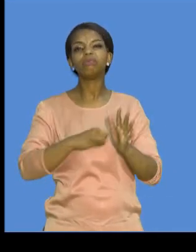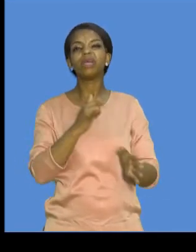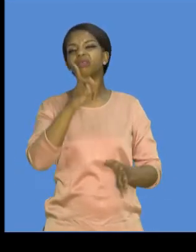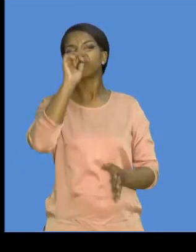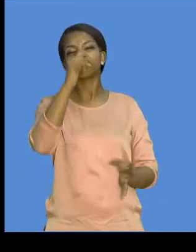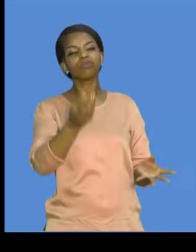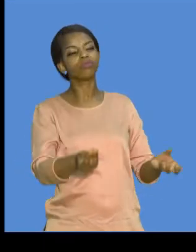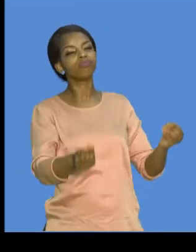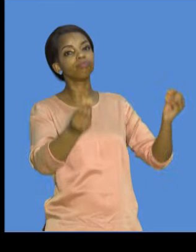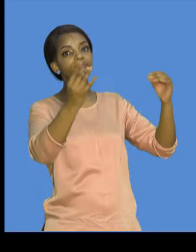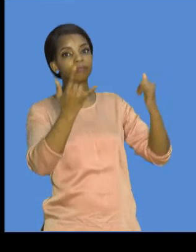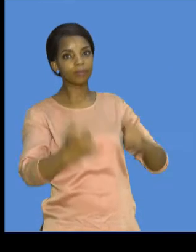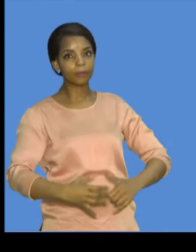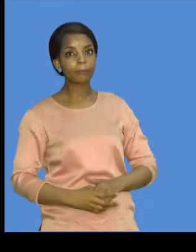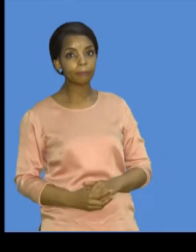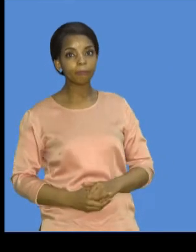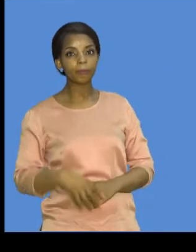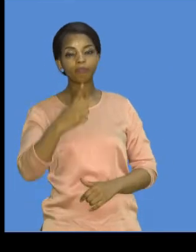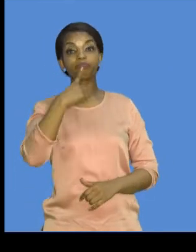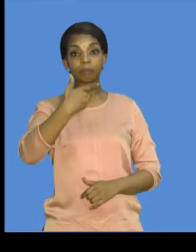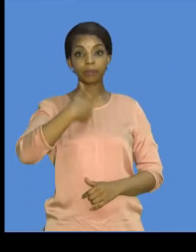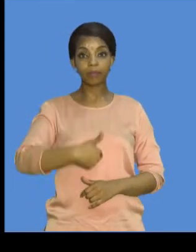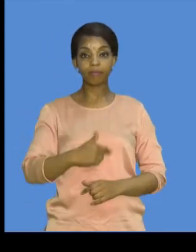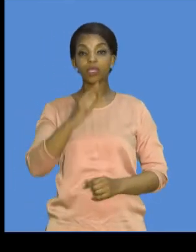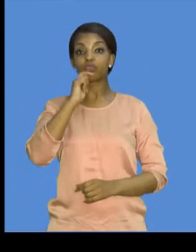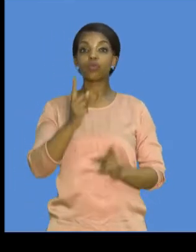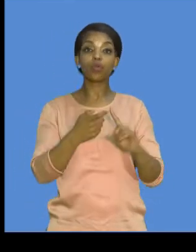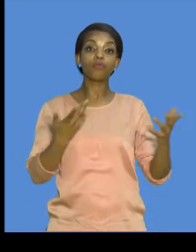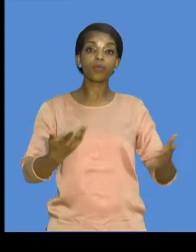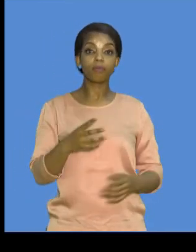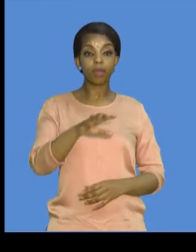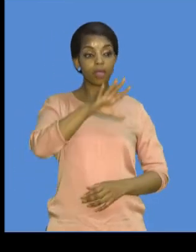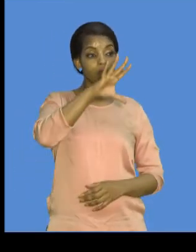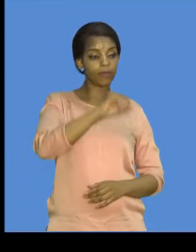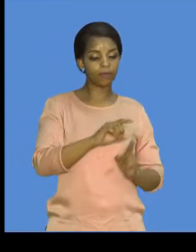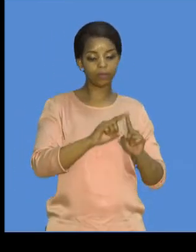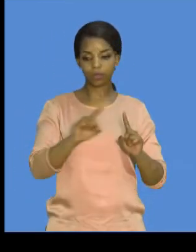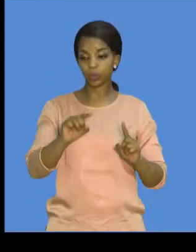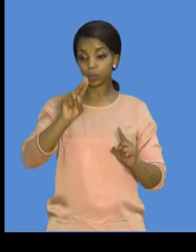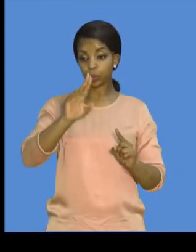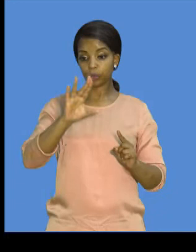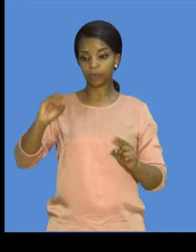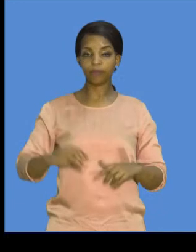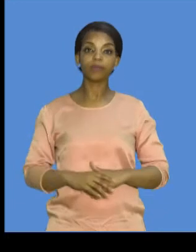say, if now from 50 to 250, you look at what is happening here. When you get to 250, now